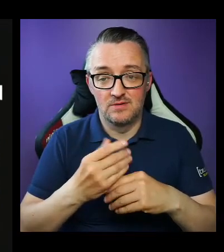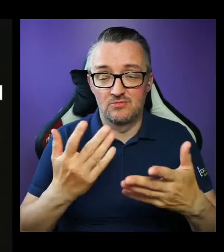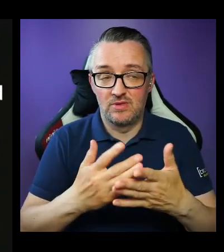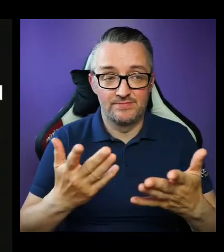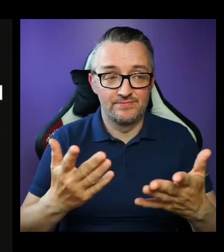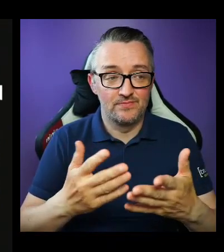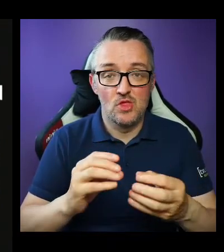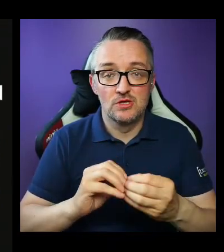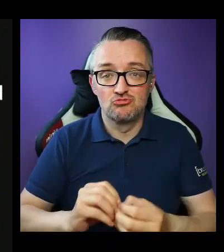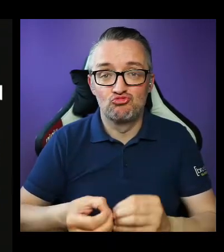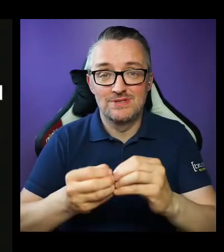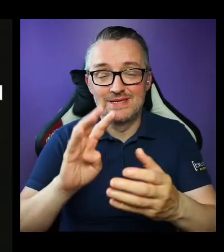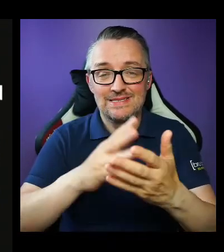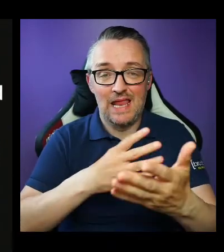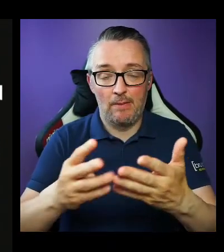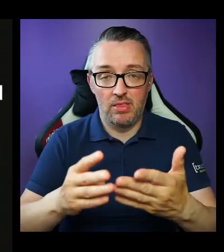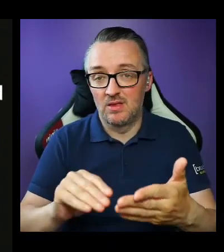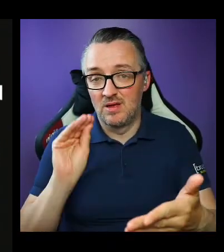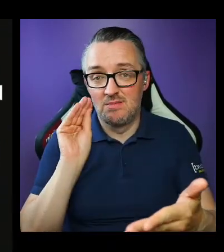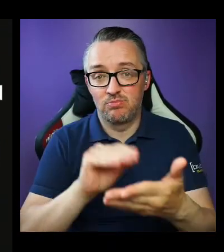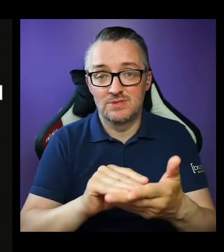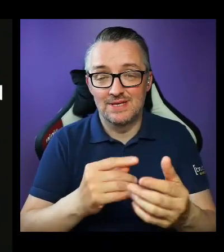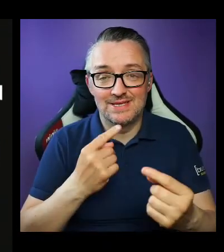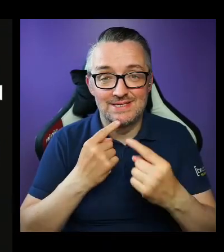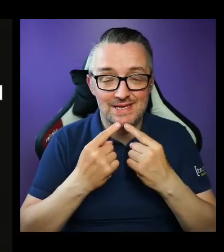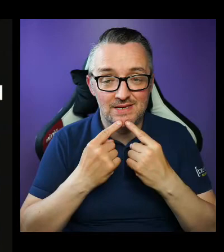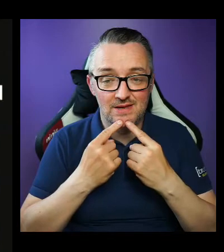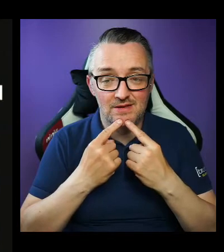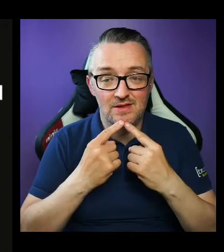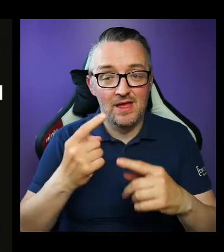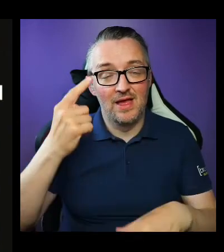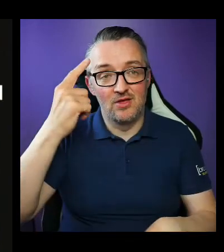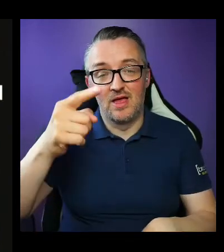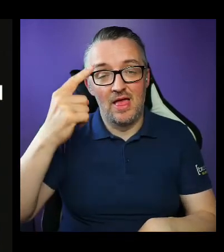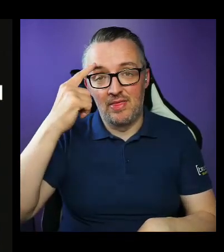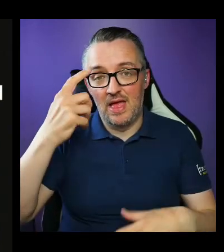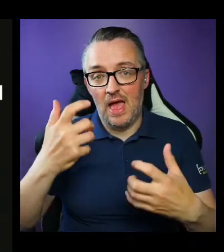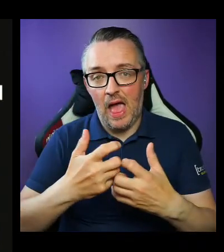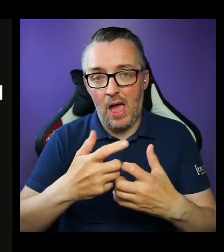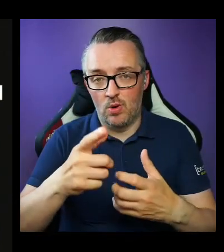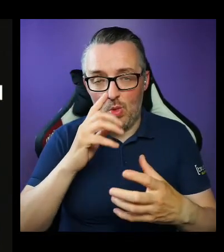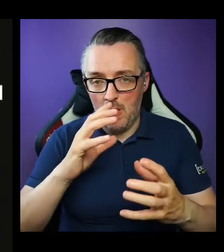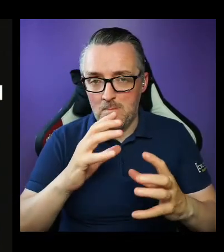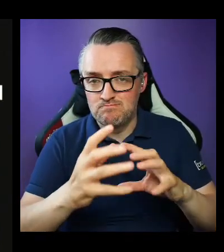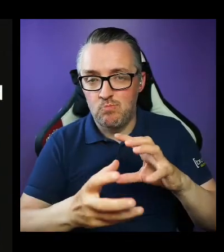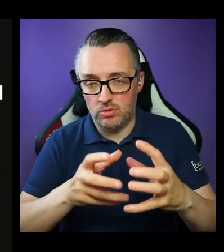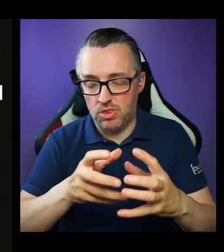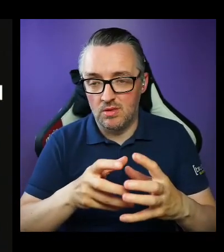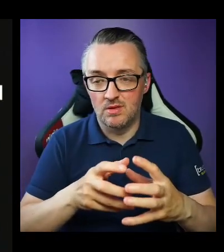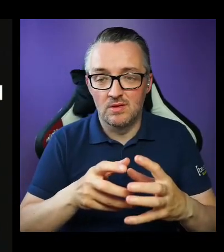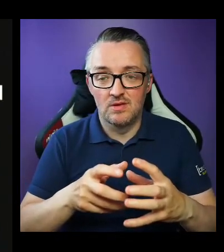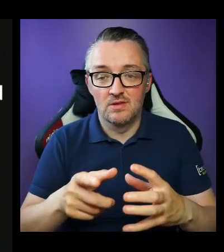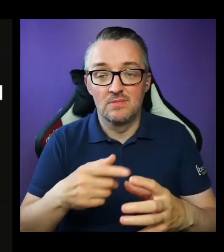create a table, put some data, and think of how you would model that, and yeah, use